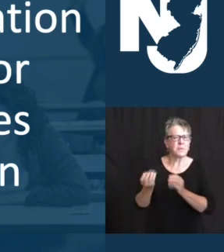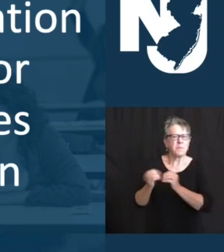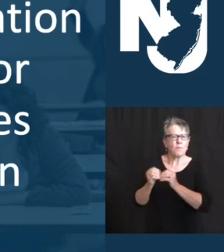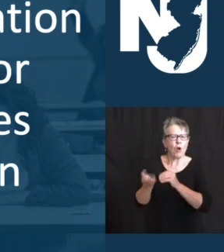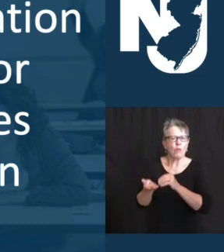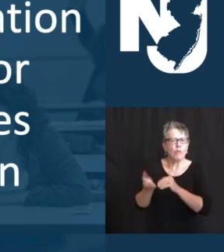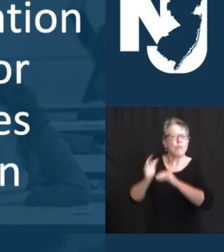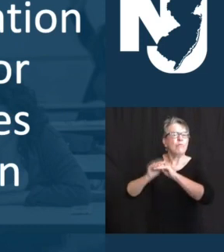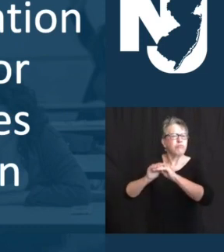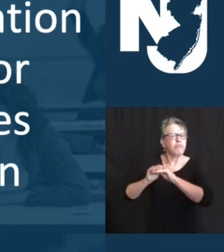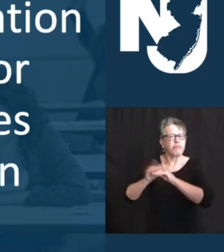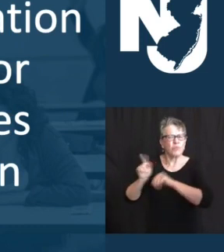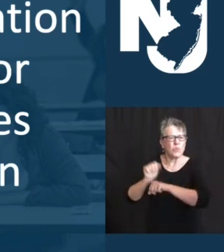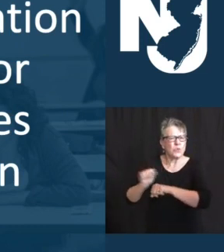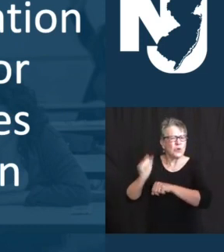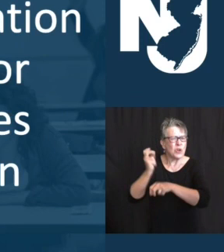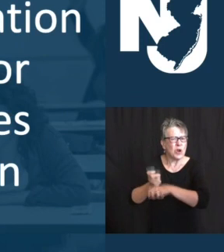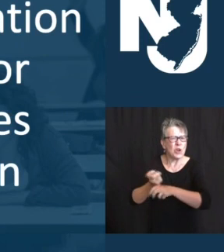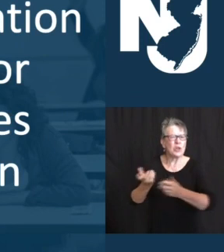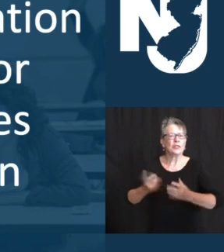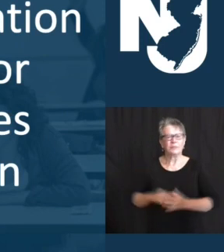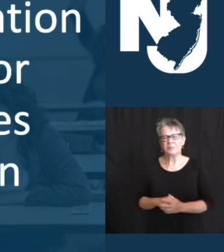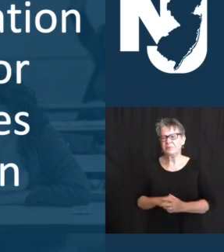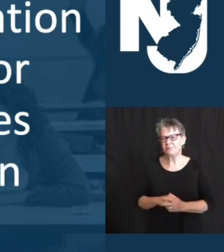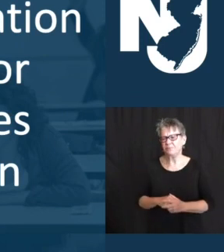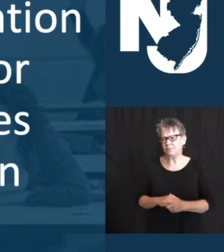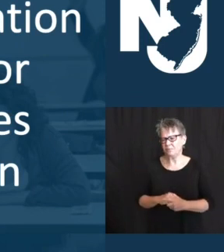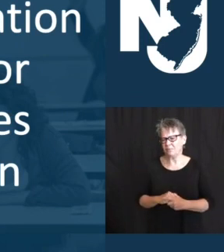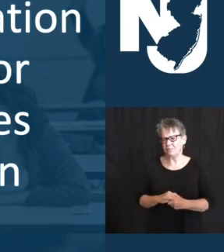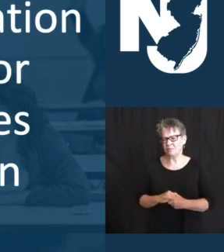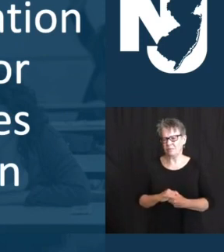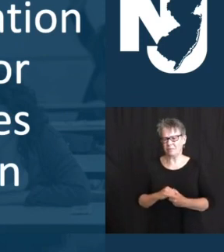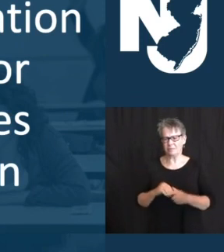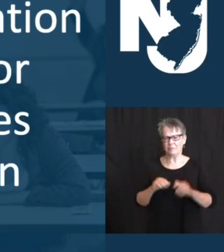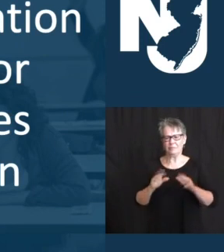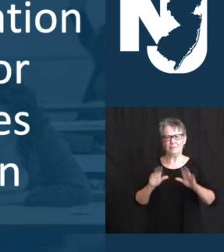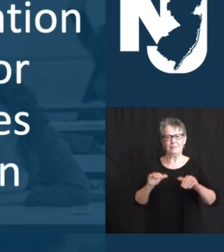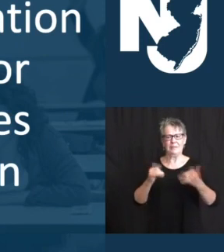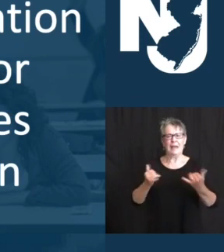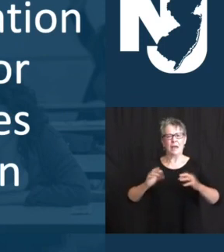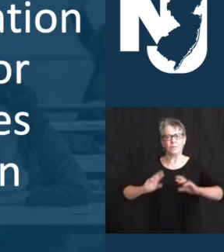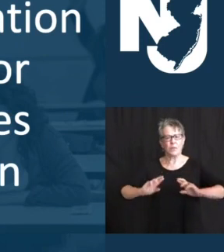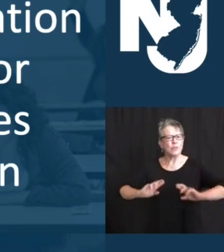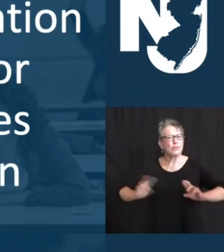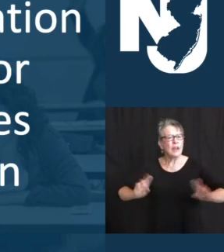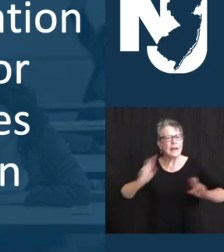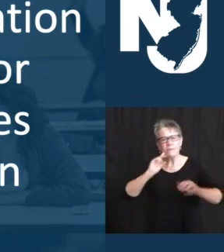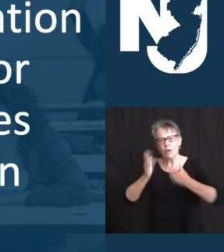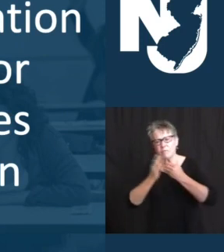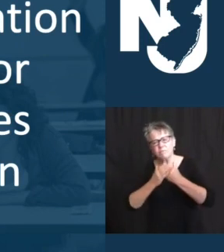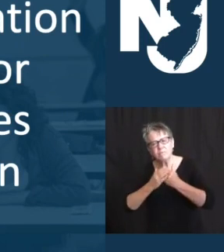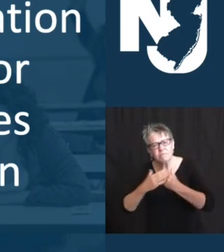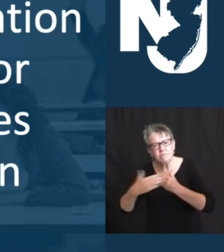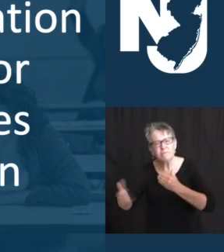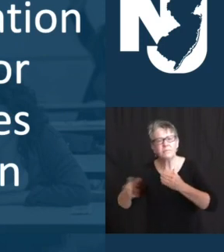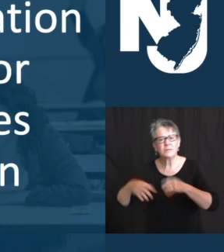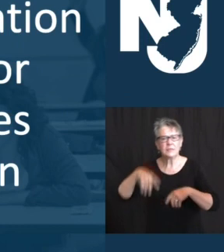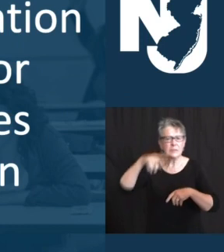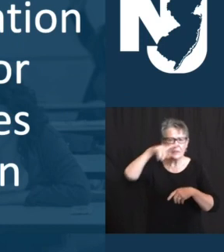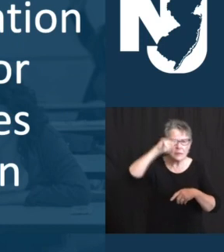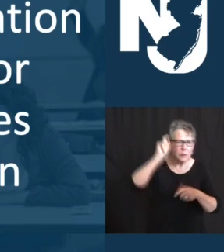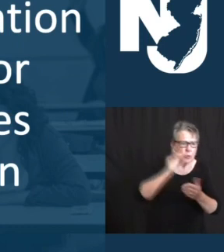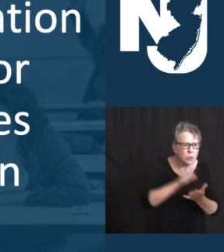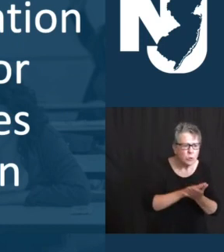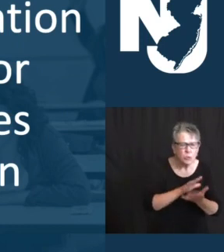summer sessions and the fall 2020 semester. Not only does this guidance include requirements that must be